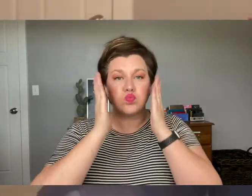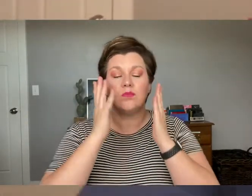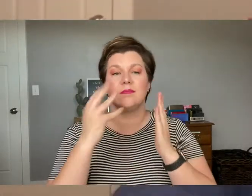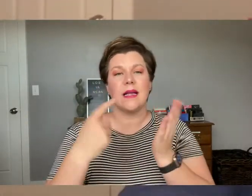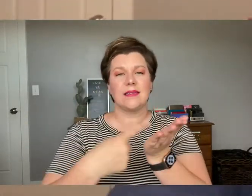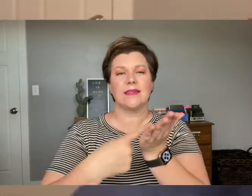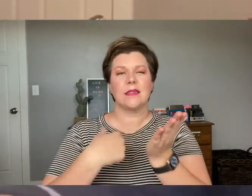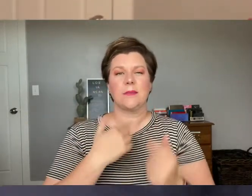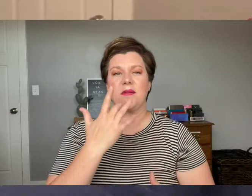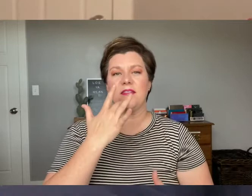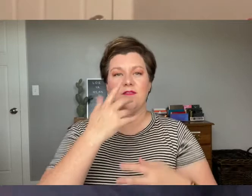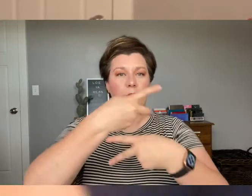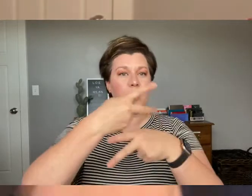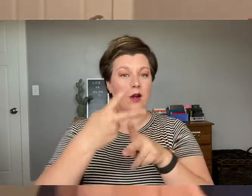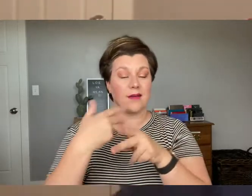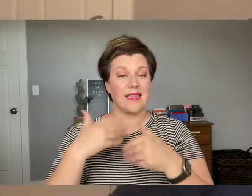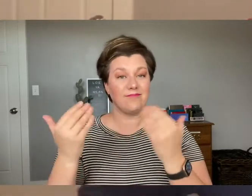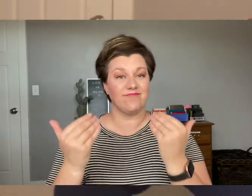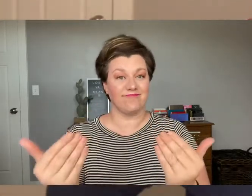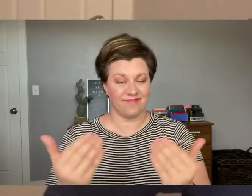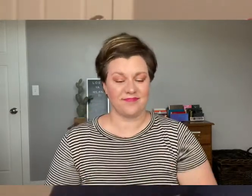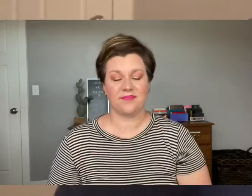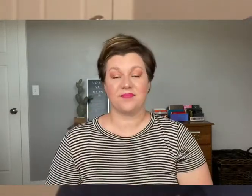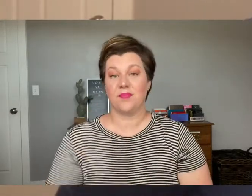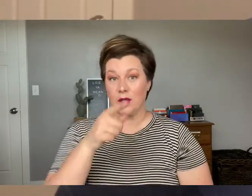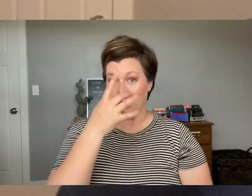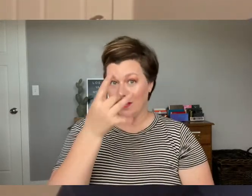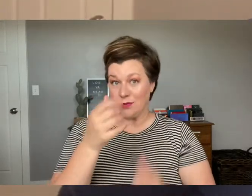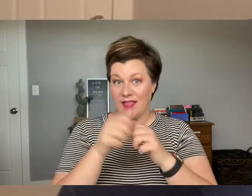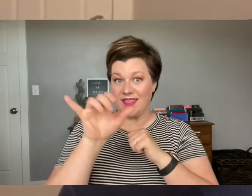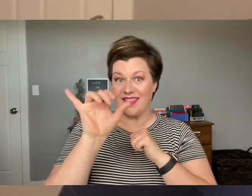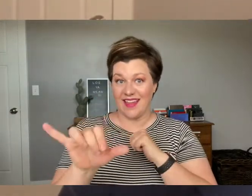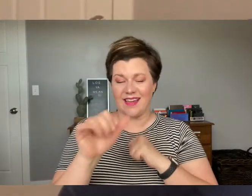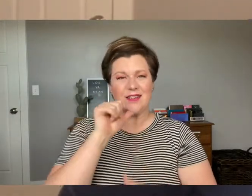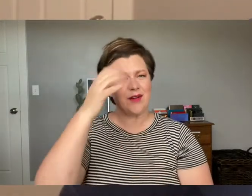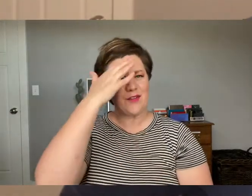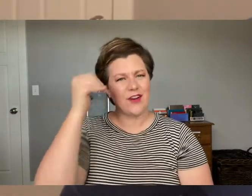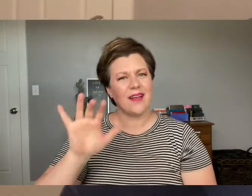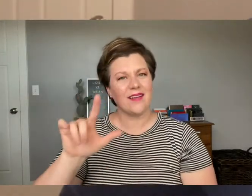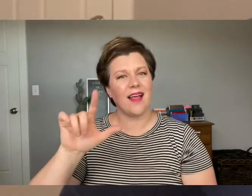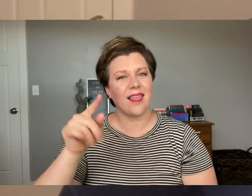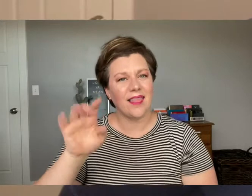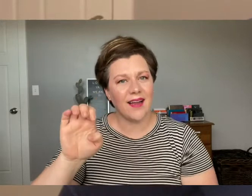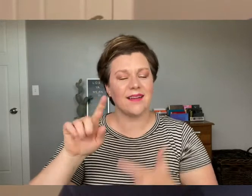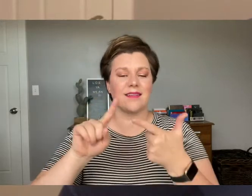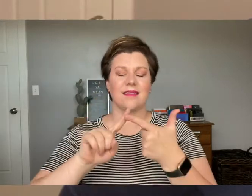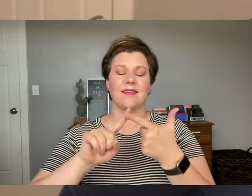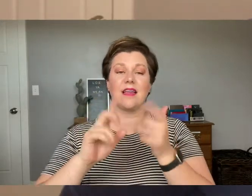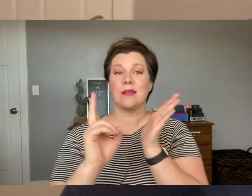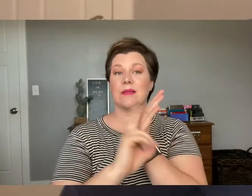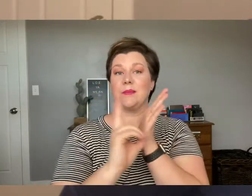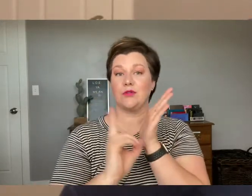kind of talk to you about some of my favorite products and go from there. So if that's something that you're interested in, don't forget to hit that like